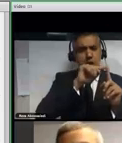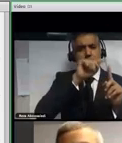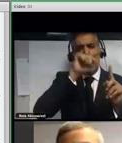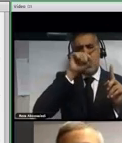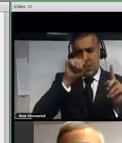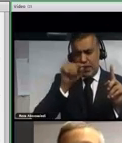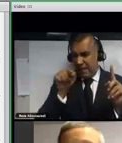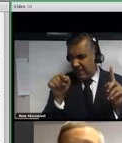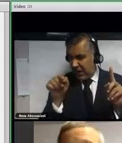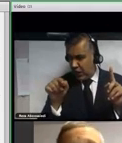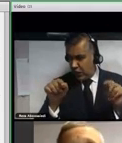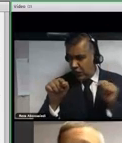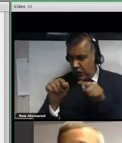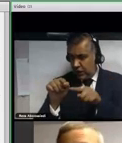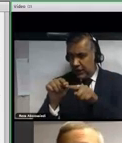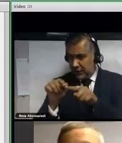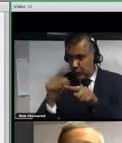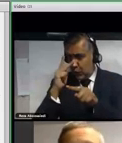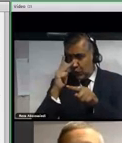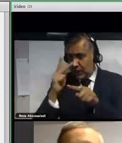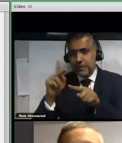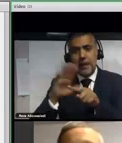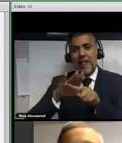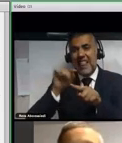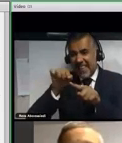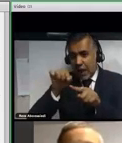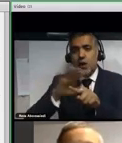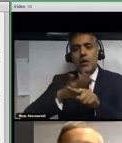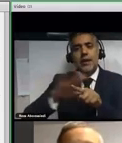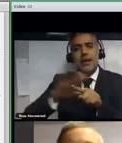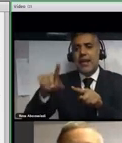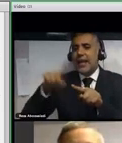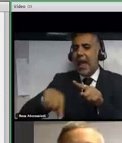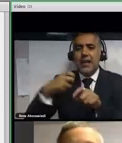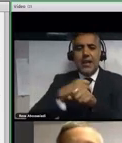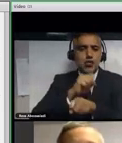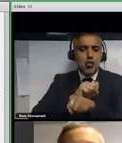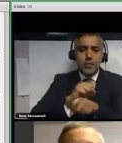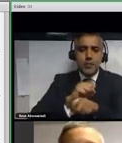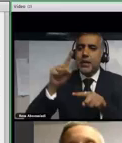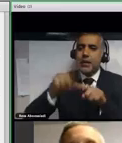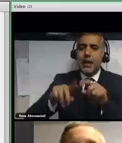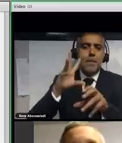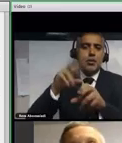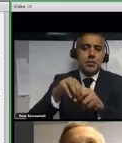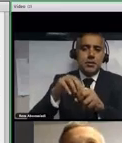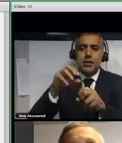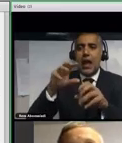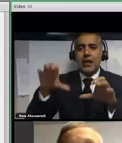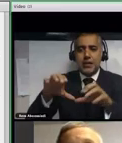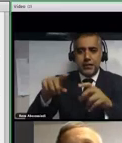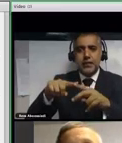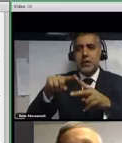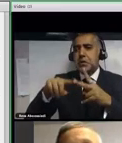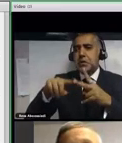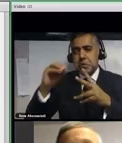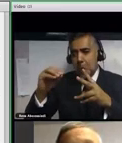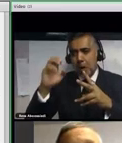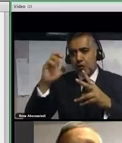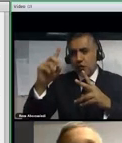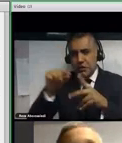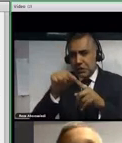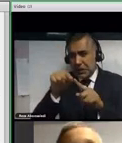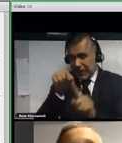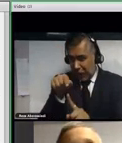them not getting jobs, not getting education, not participating in civic activities. So in